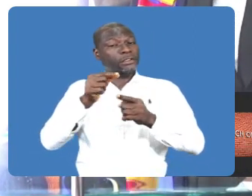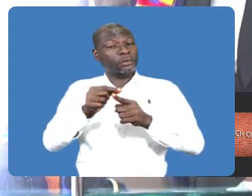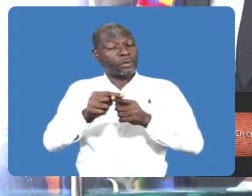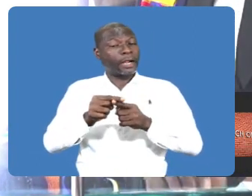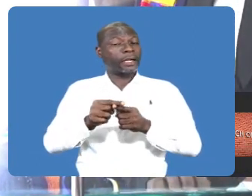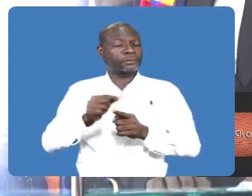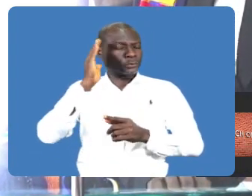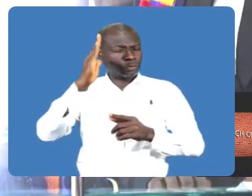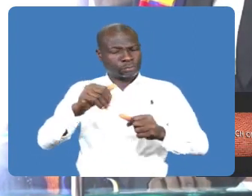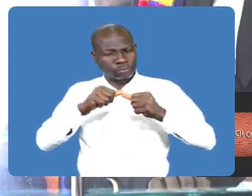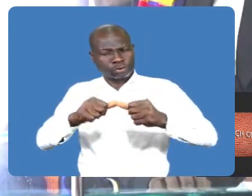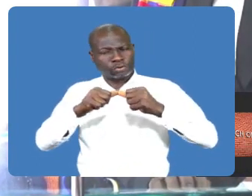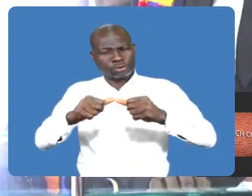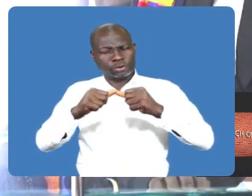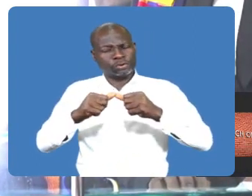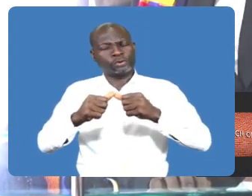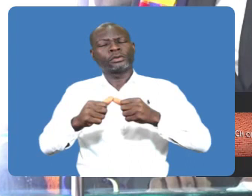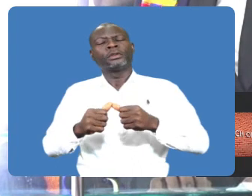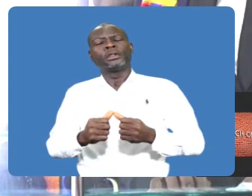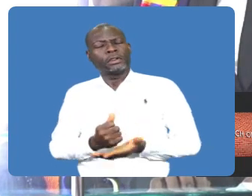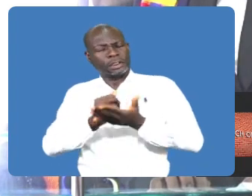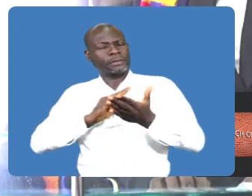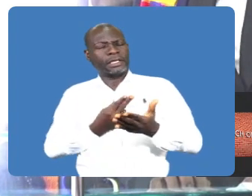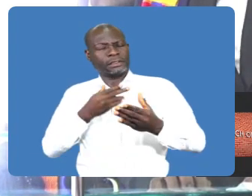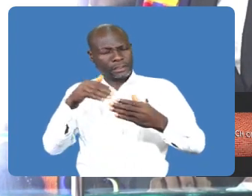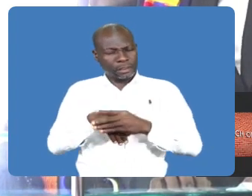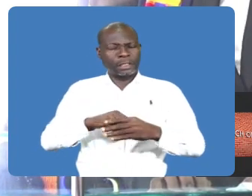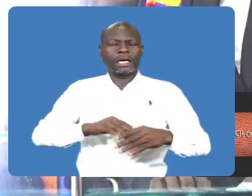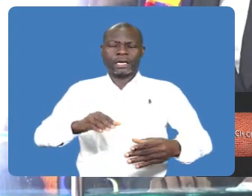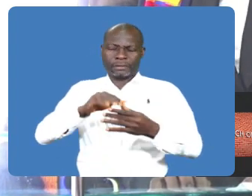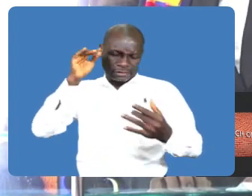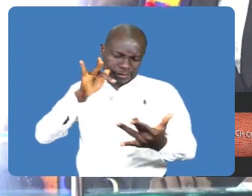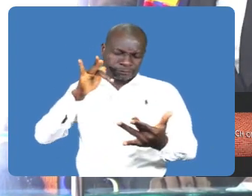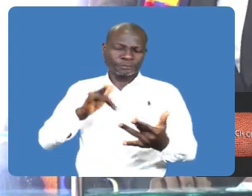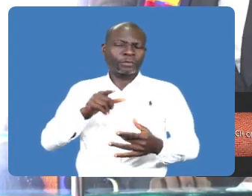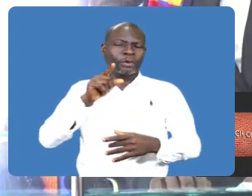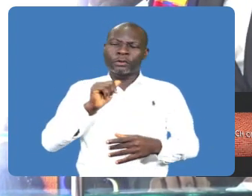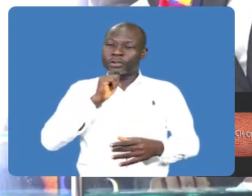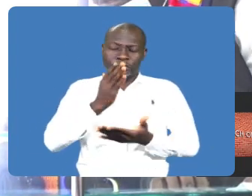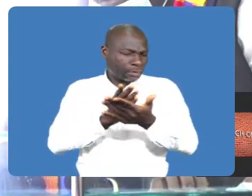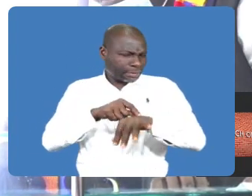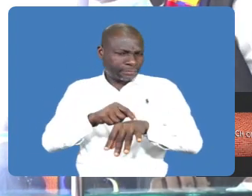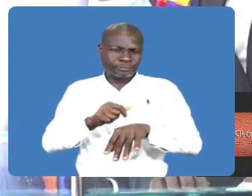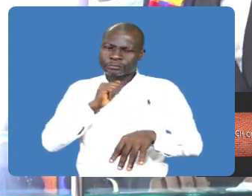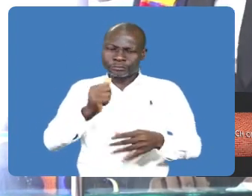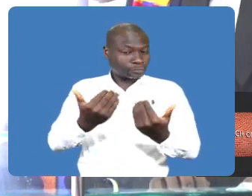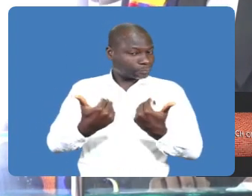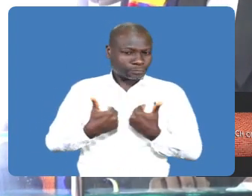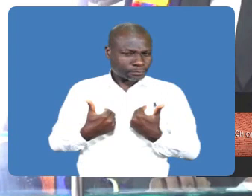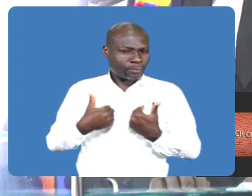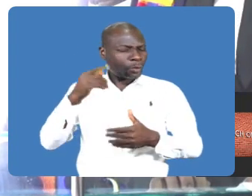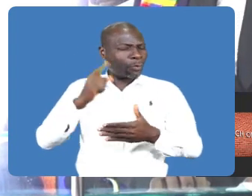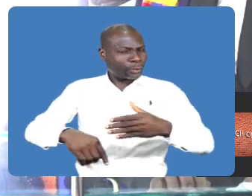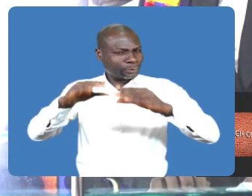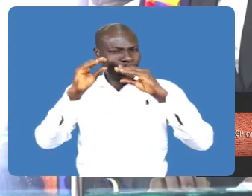These words will continue to ring in our hearts. Sometimes we were not up to your expectations in giving